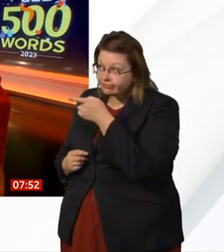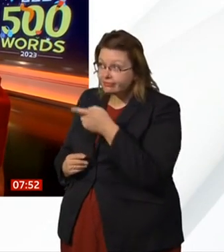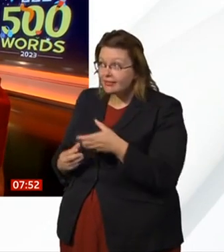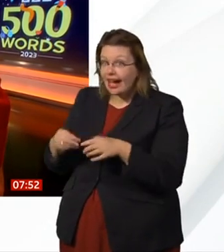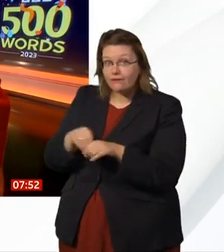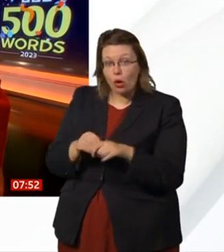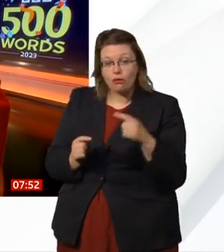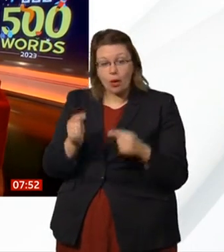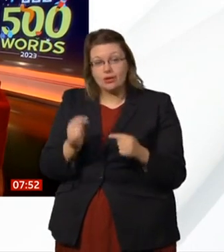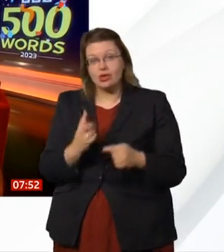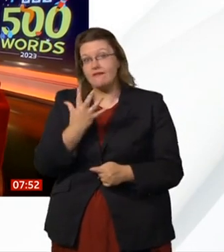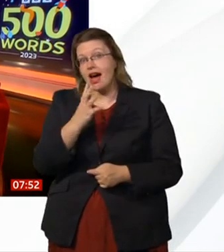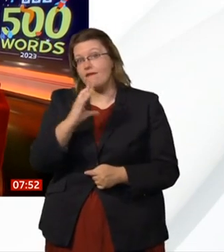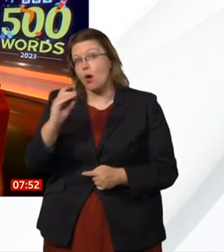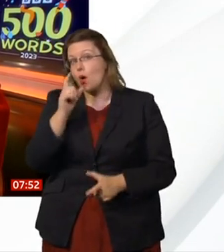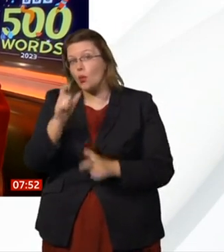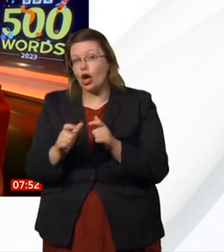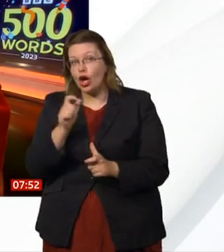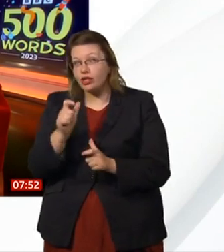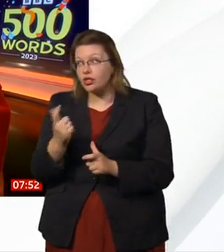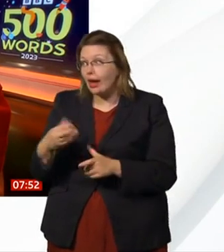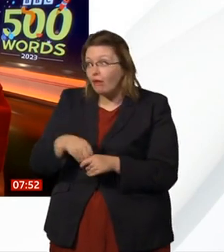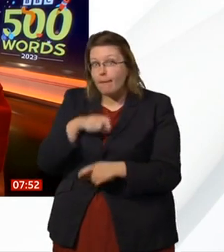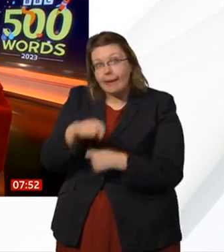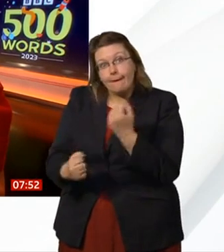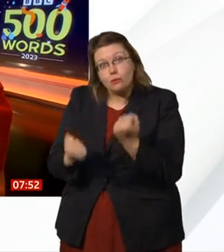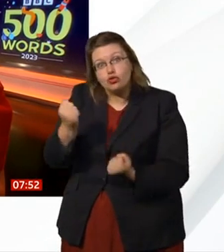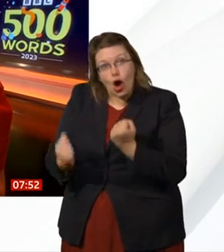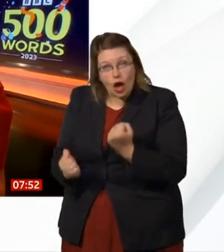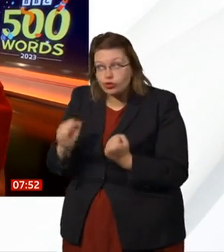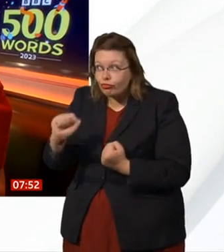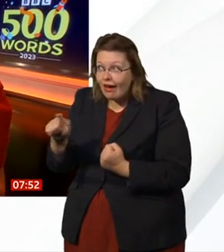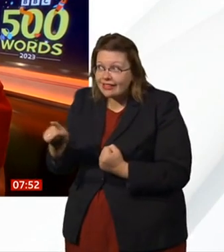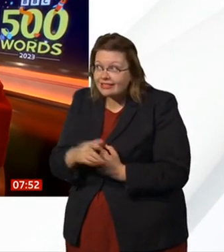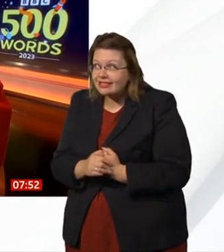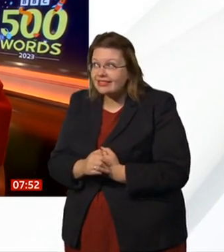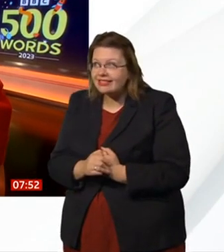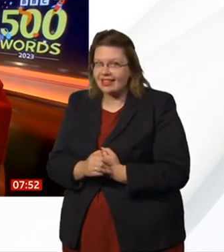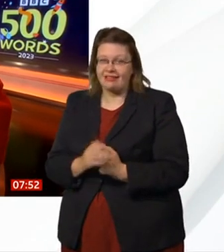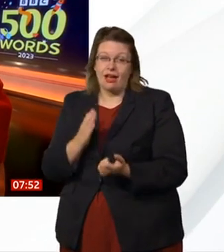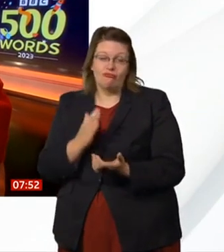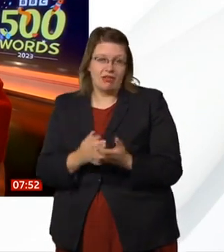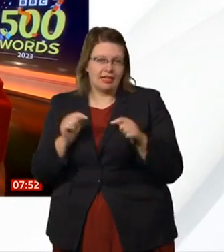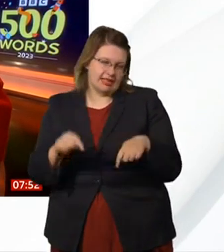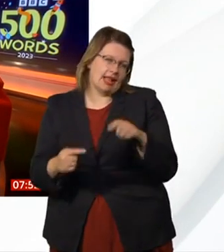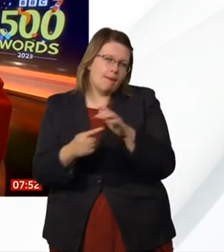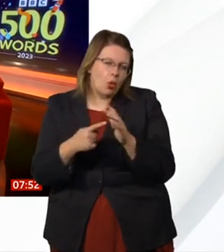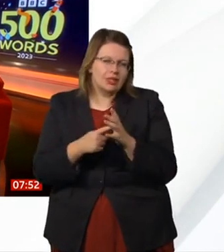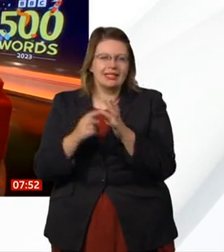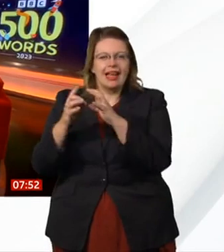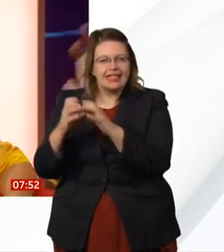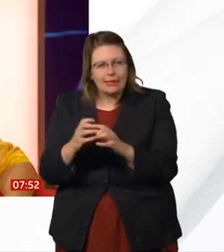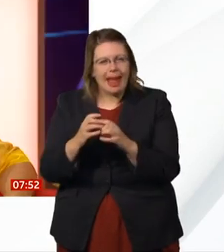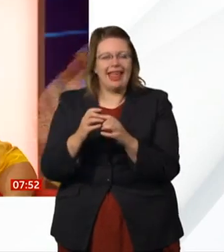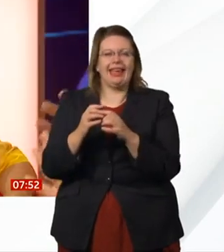one of our judges, which is very, very exciting. And the whole point of 500 words is, I mean, punctuation and spelling matters a bit, but it's